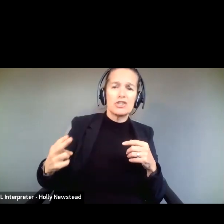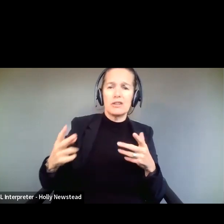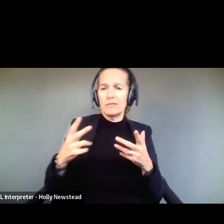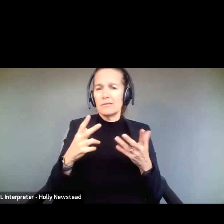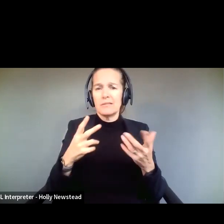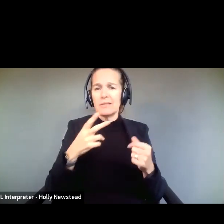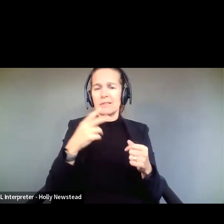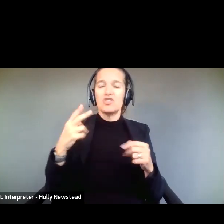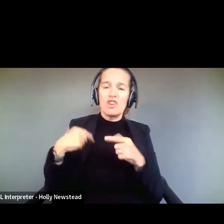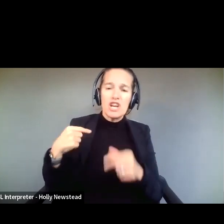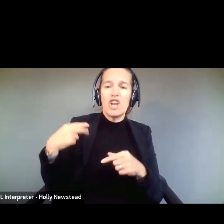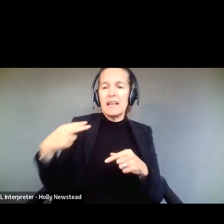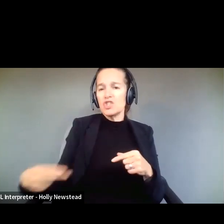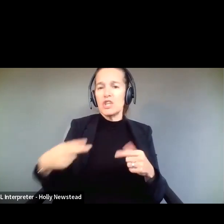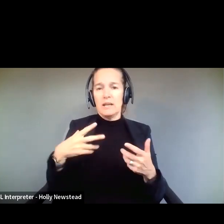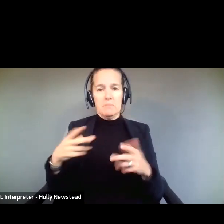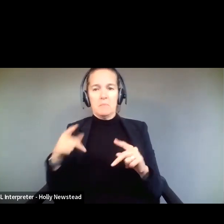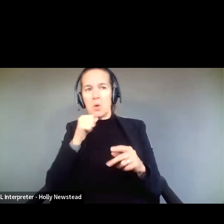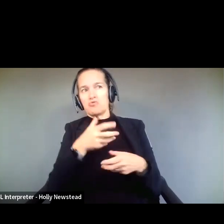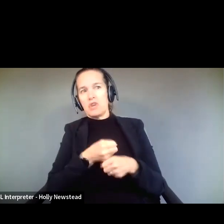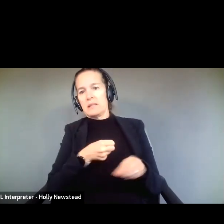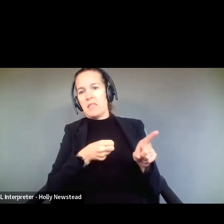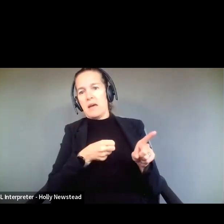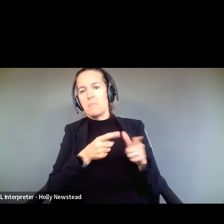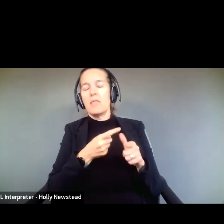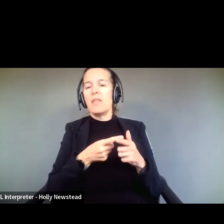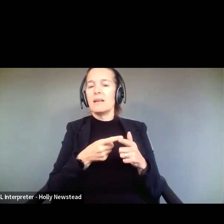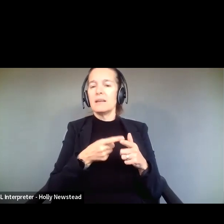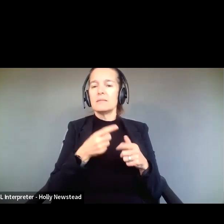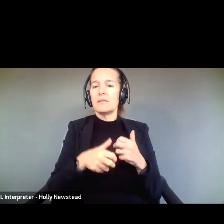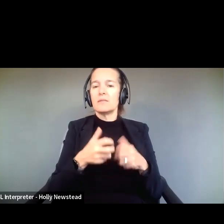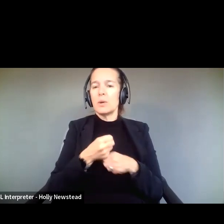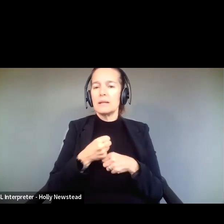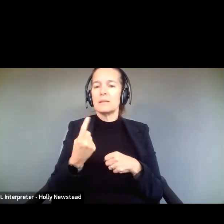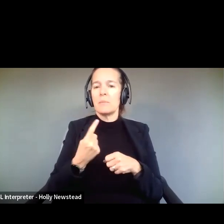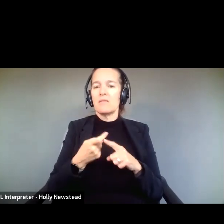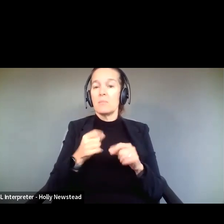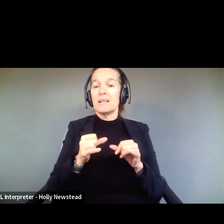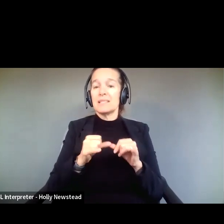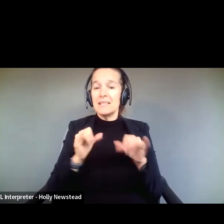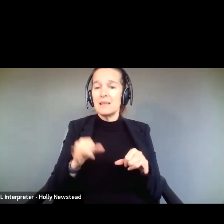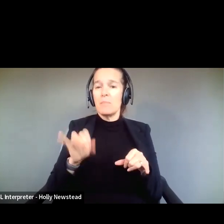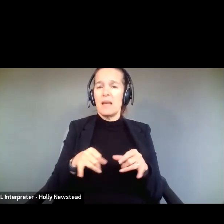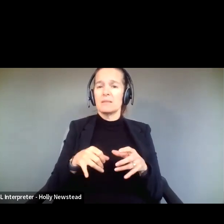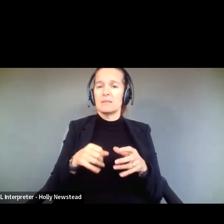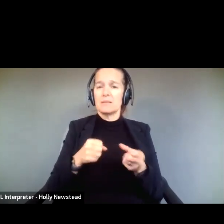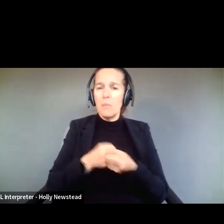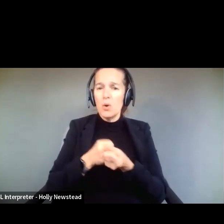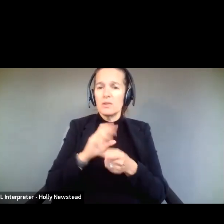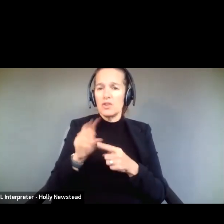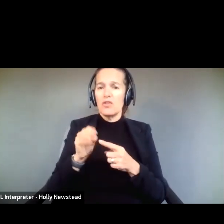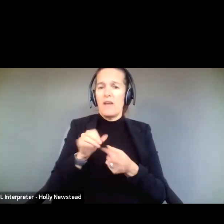authority. That prevents people from getting what they want from a system that rewards a culture of advocacy. So